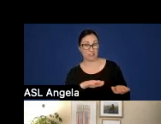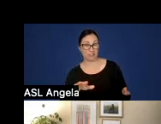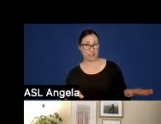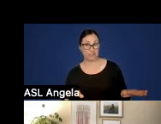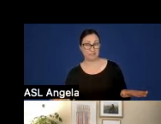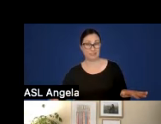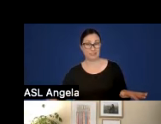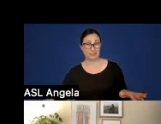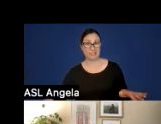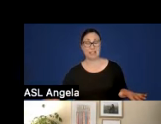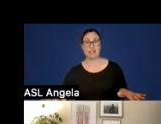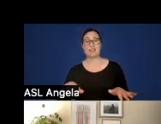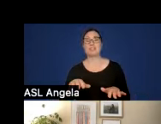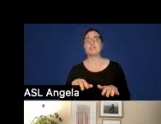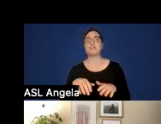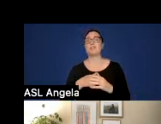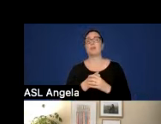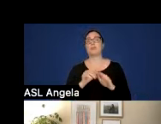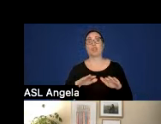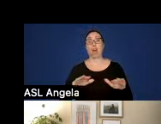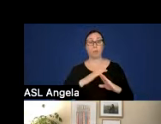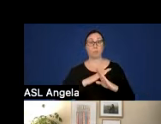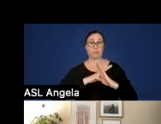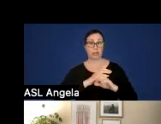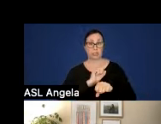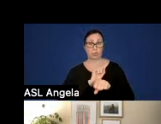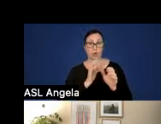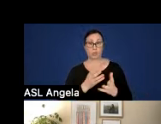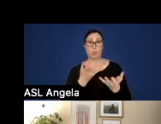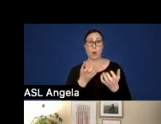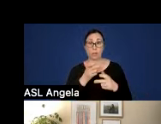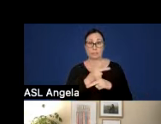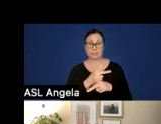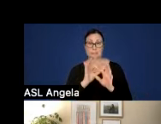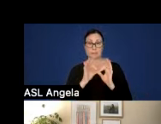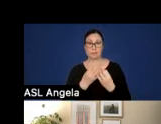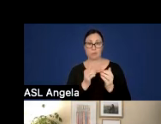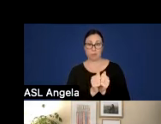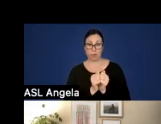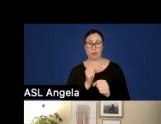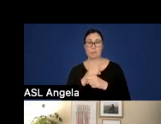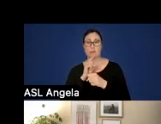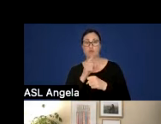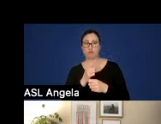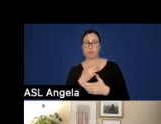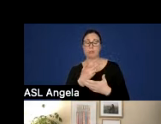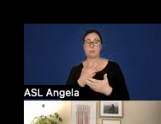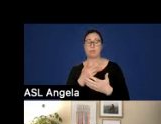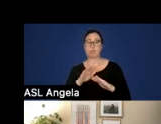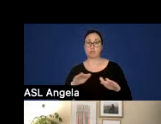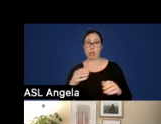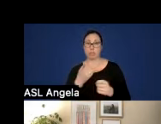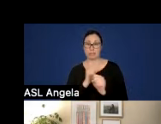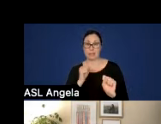So ultimately, child protection workers want to keep the family intact and ensure that the child is safe at home. And your role as